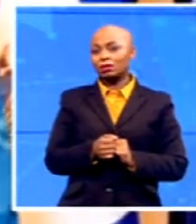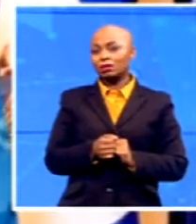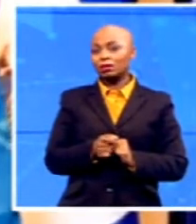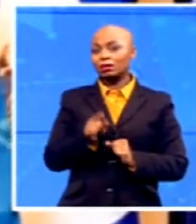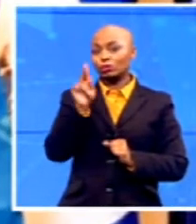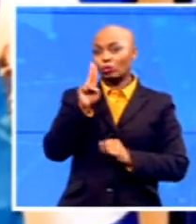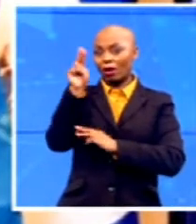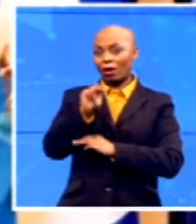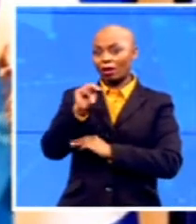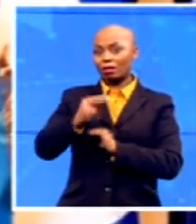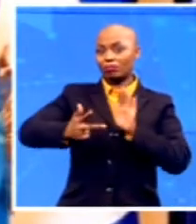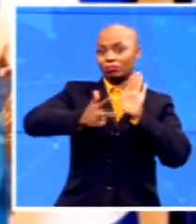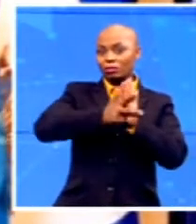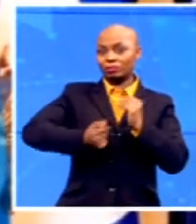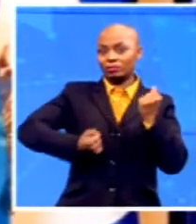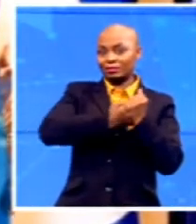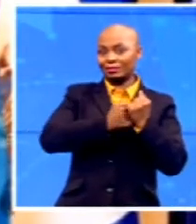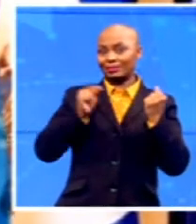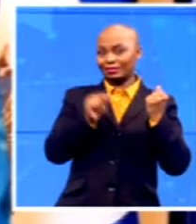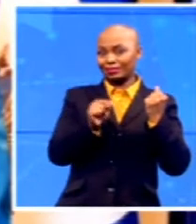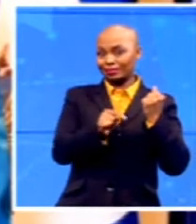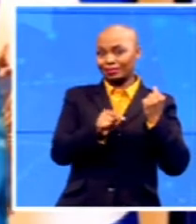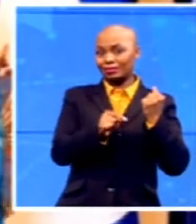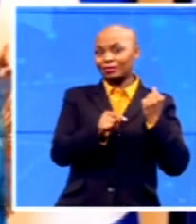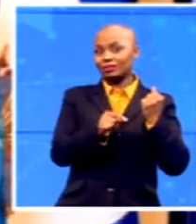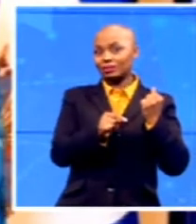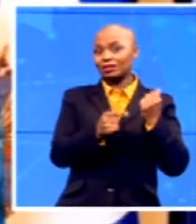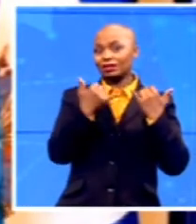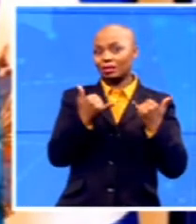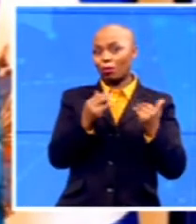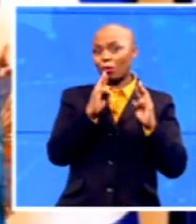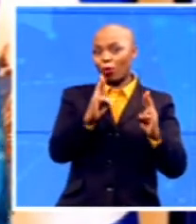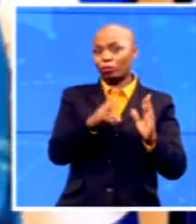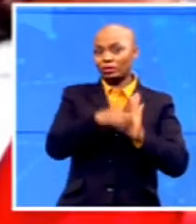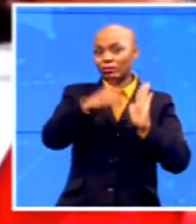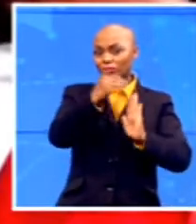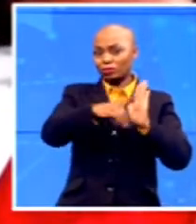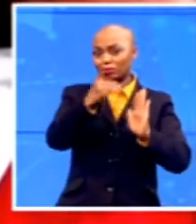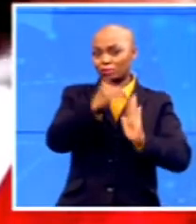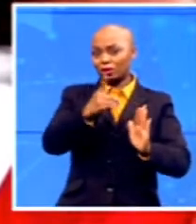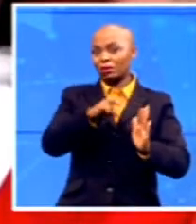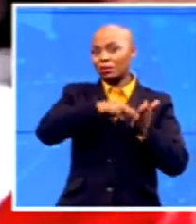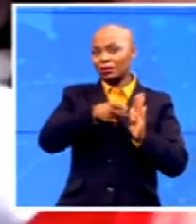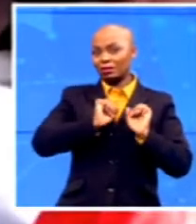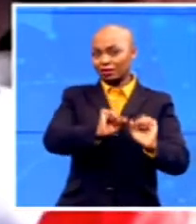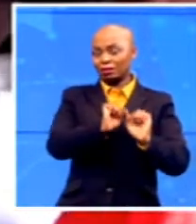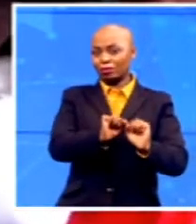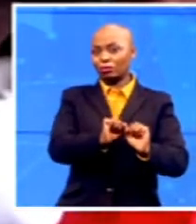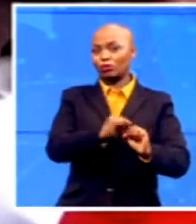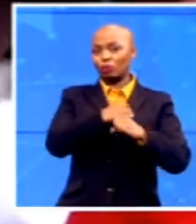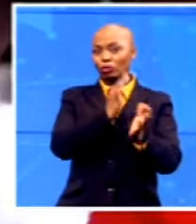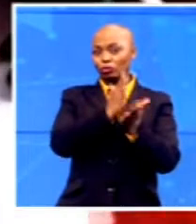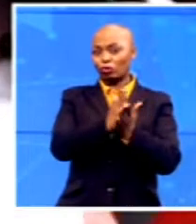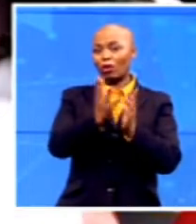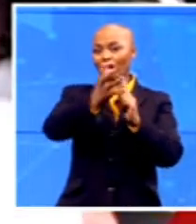or more broadly in its development plans and commitments to reach the SDG targets. In a world